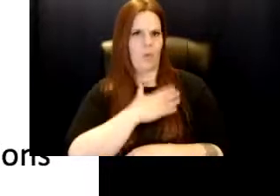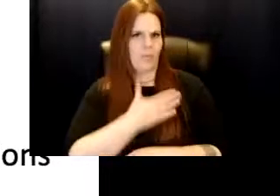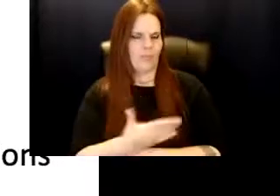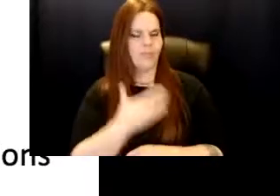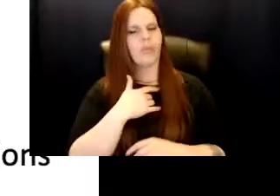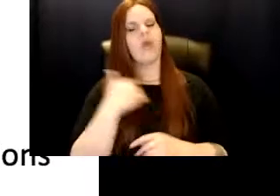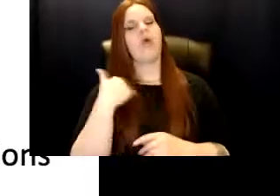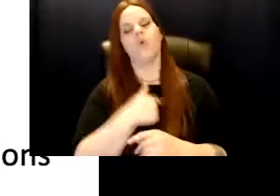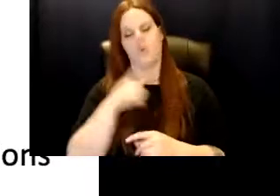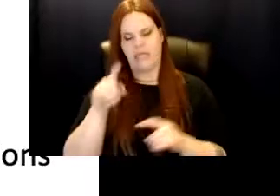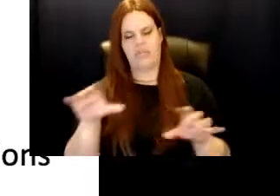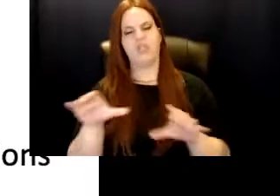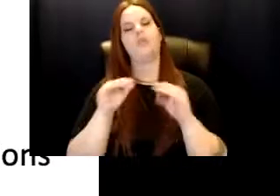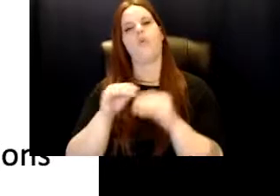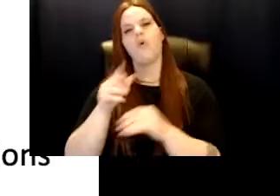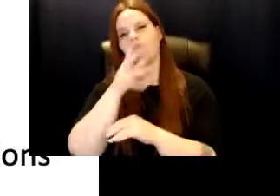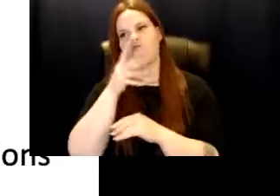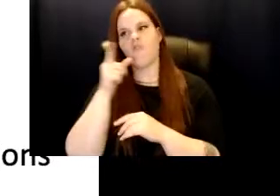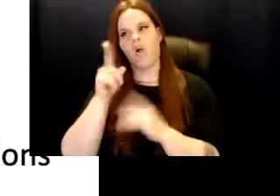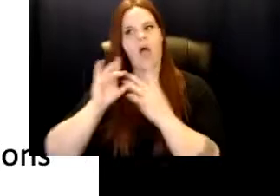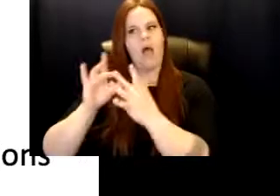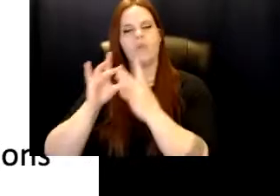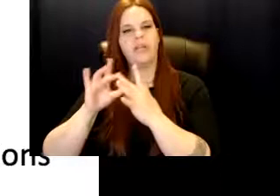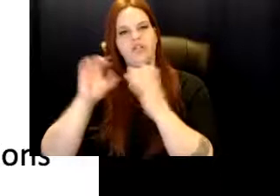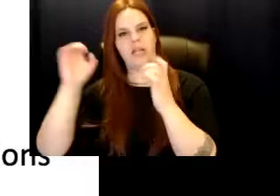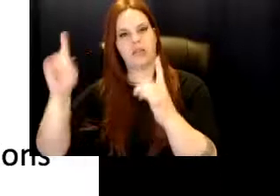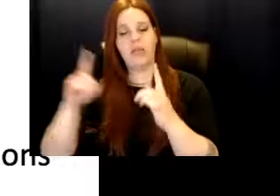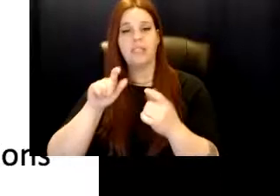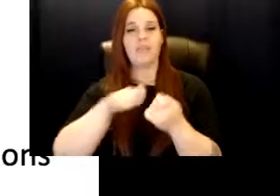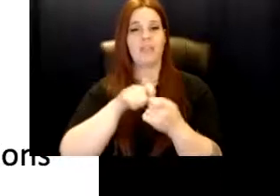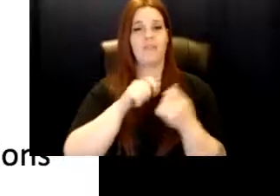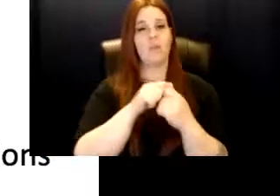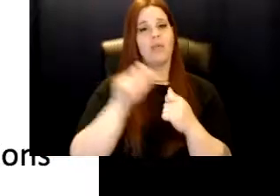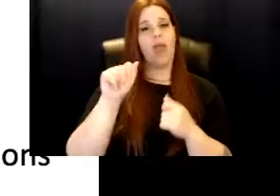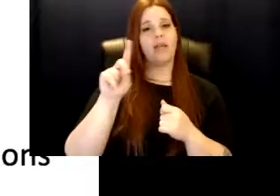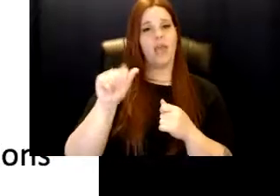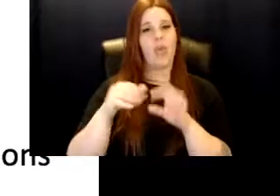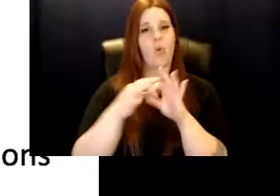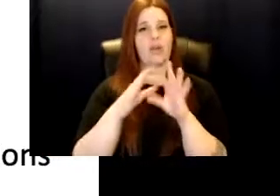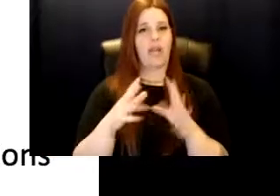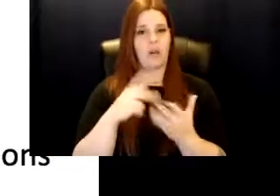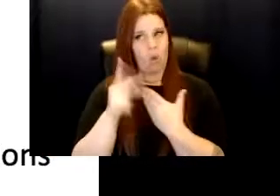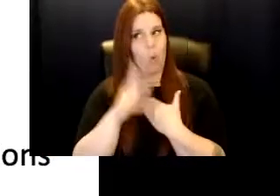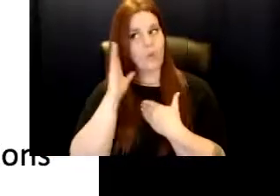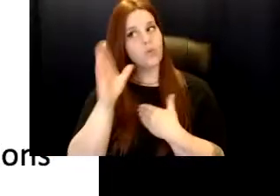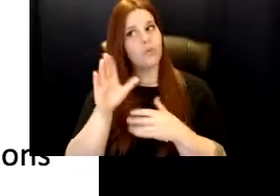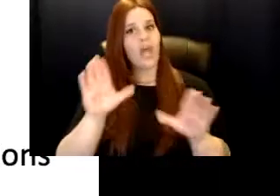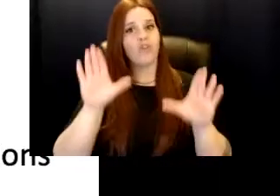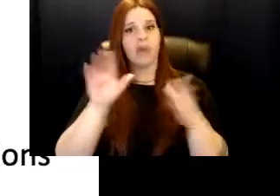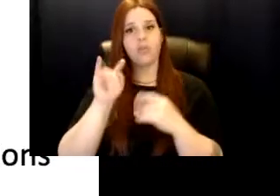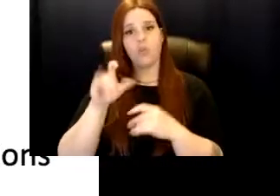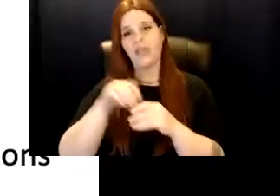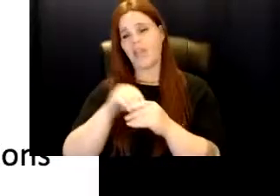capacity outreach and education, in particular with our ADA coordinator program, which is going to be a great tool in those rural areas